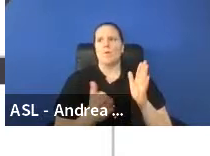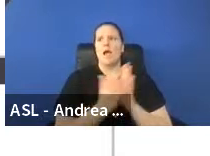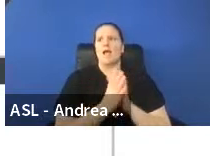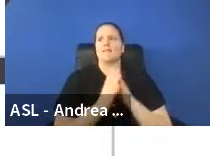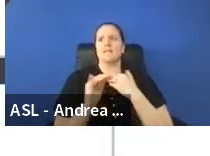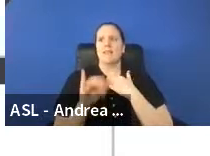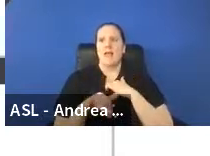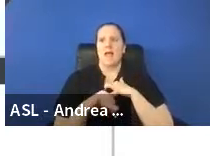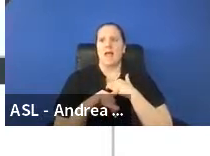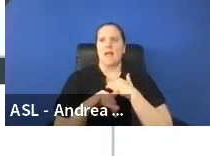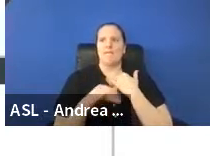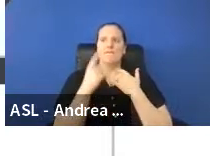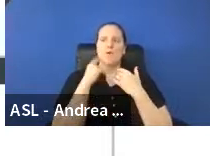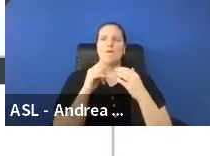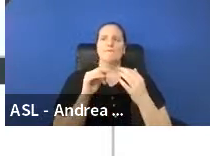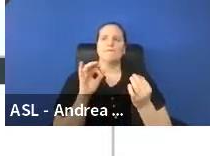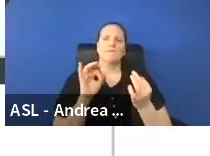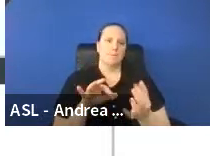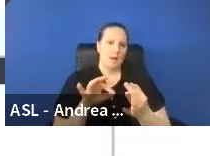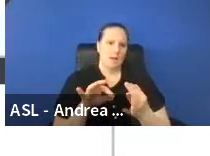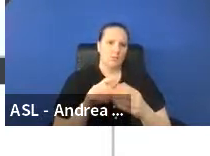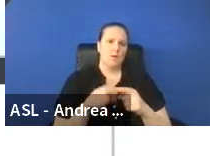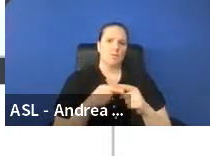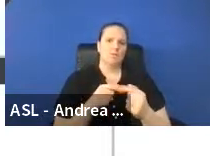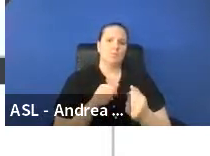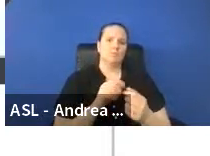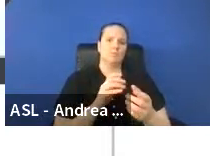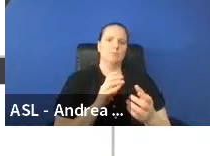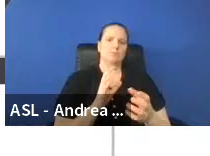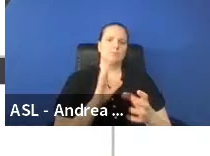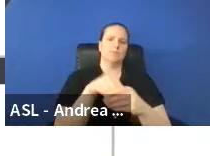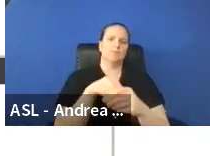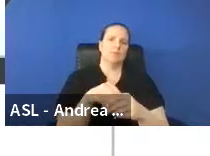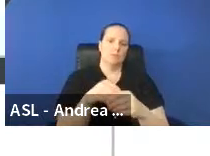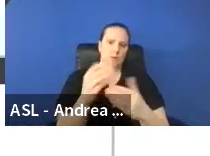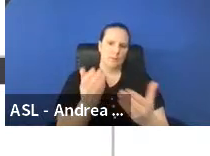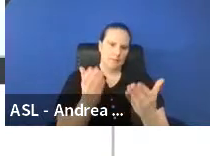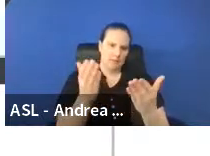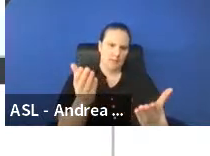for feedback as we present these recommendations. And I'm going to